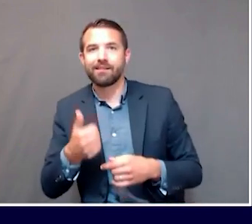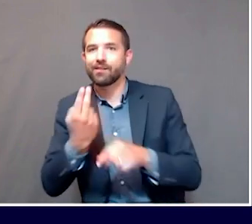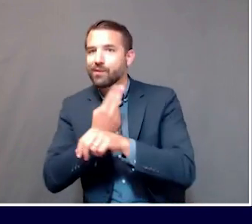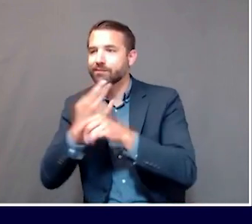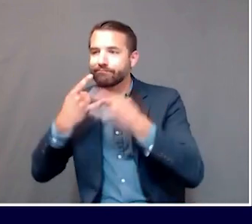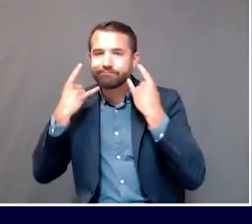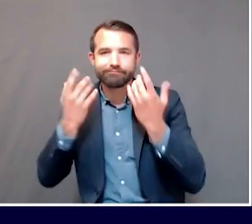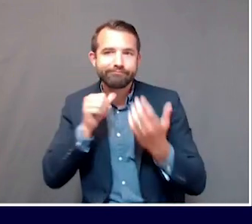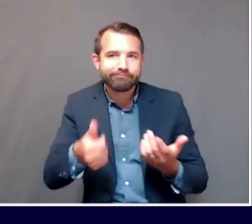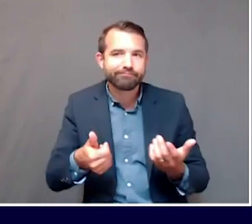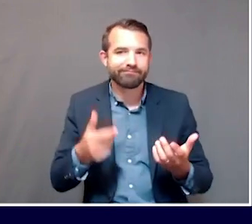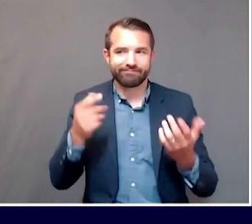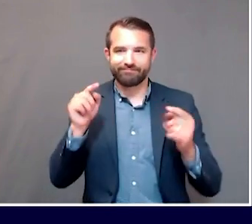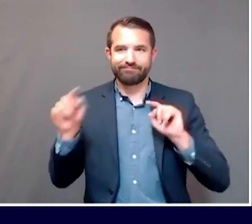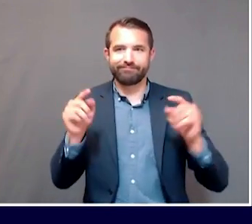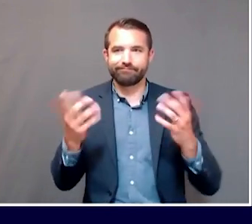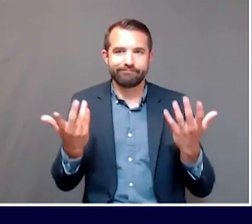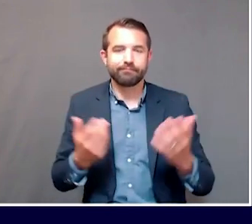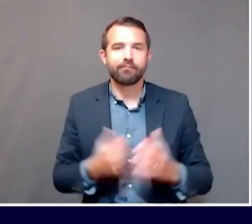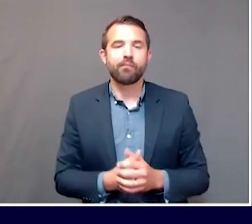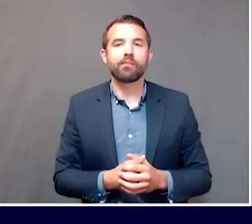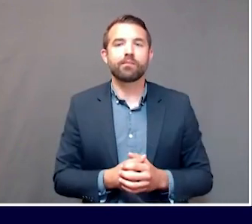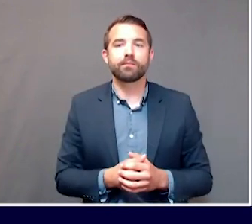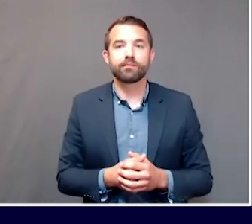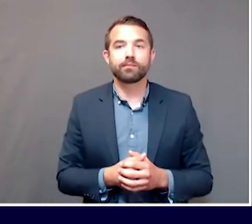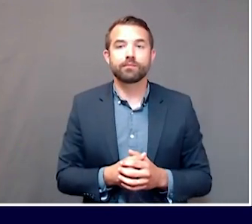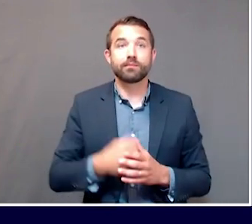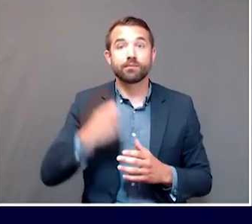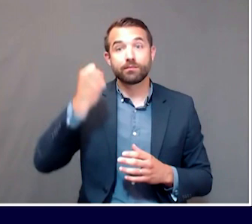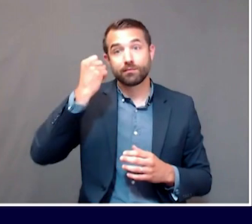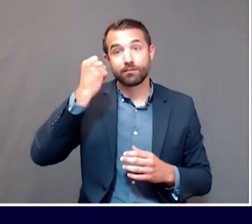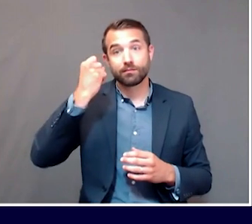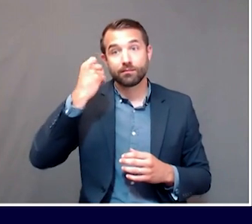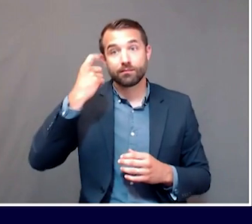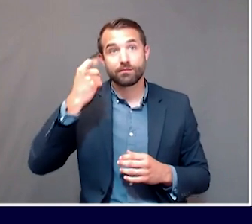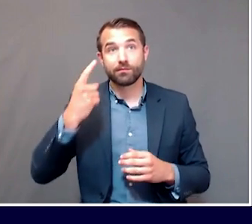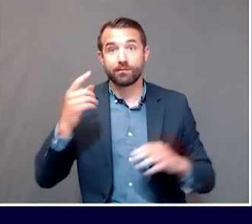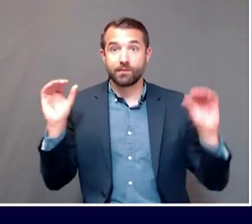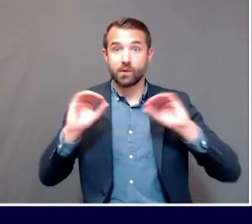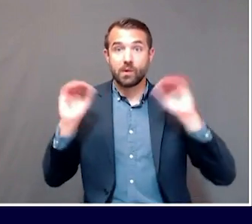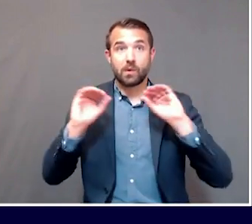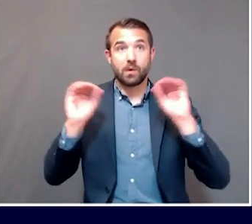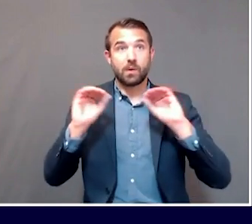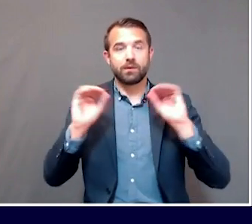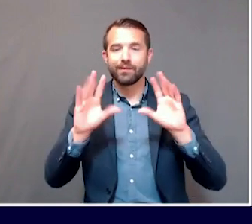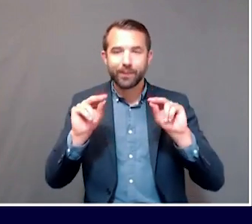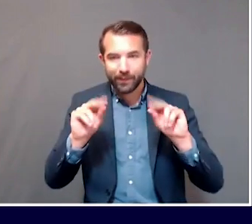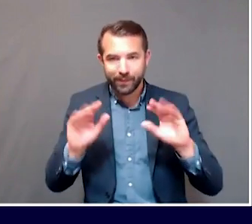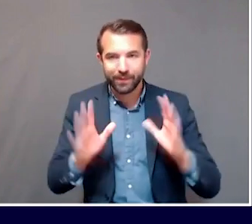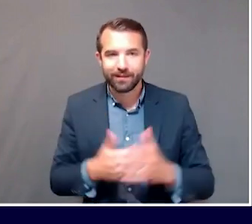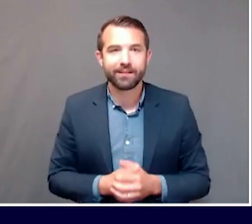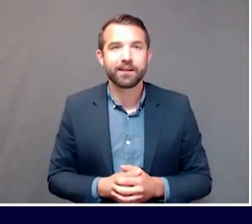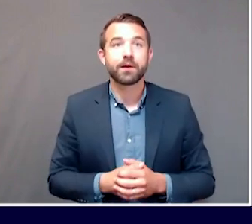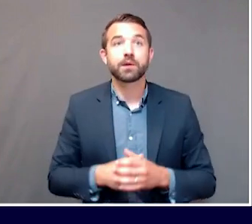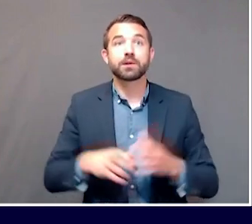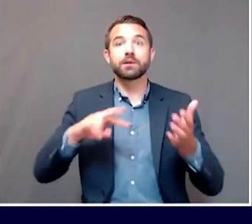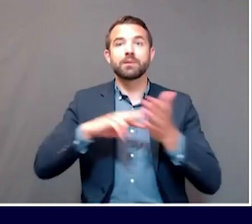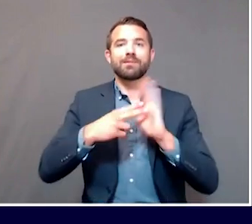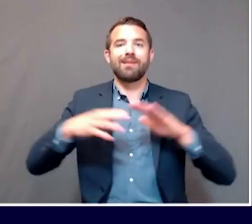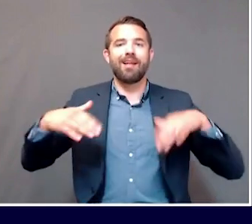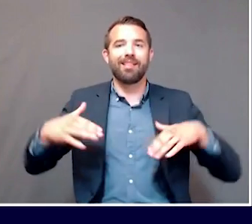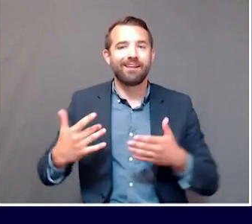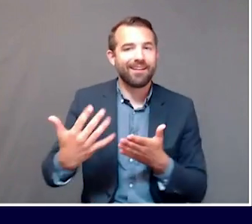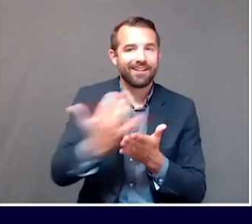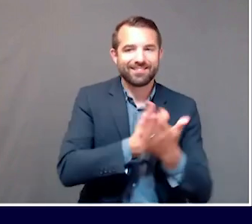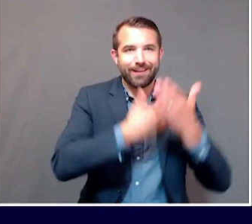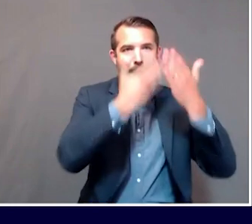That's largely because not all of the data are in yet. The question you ask is the right one. It's a good one, but it's the type of question